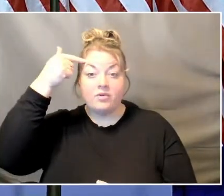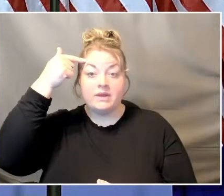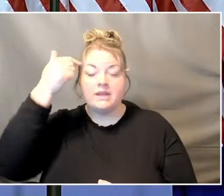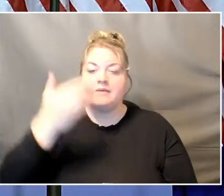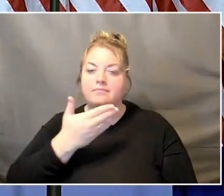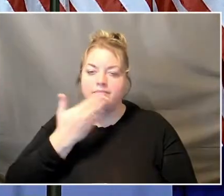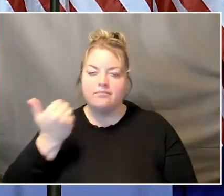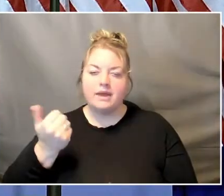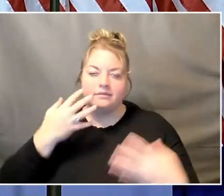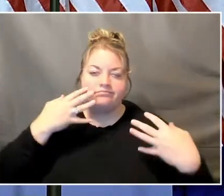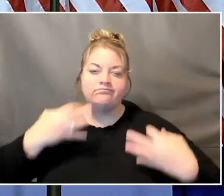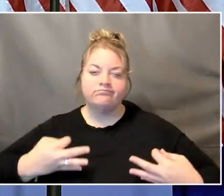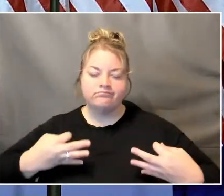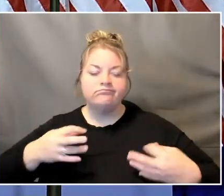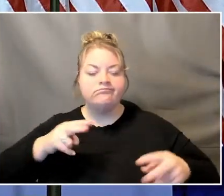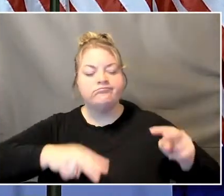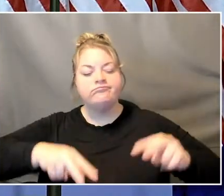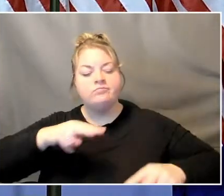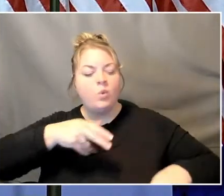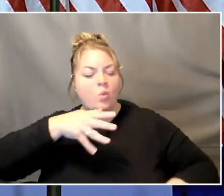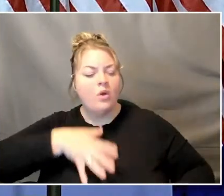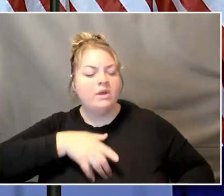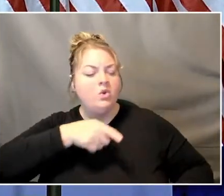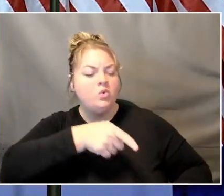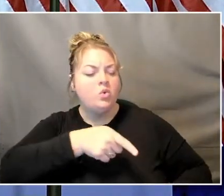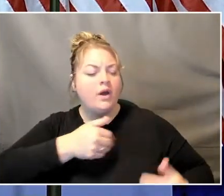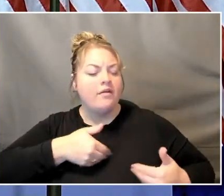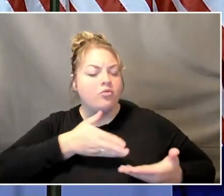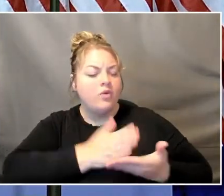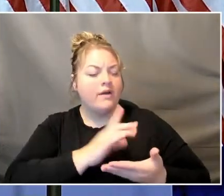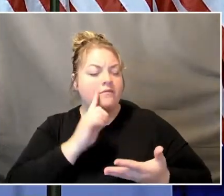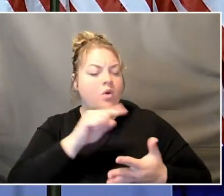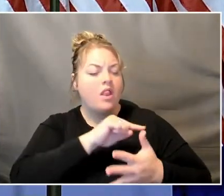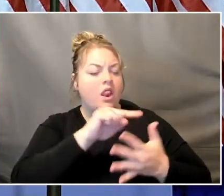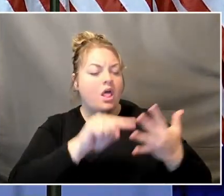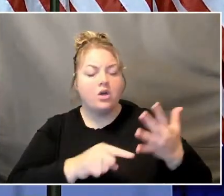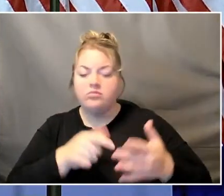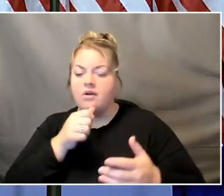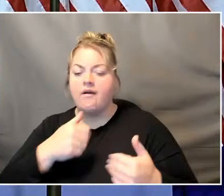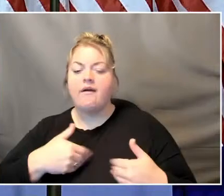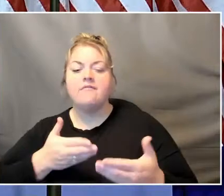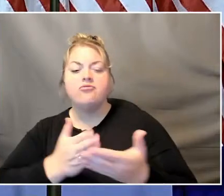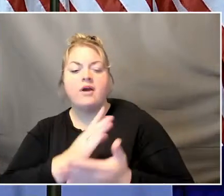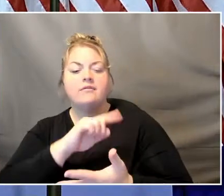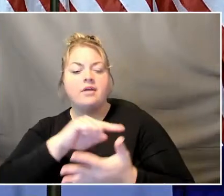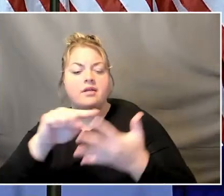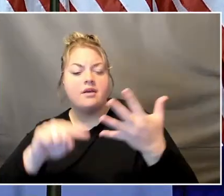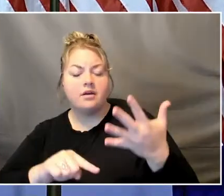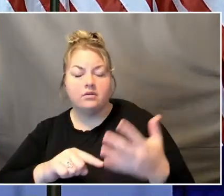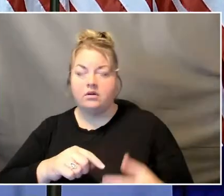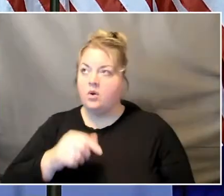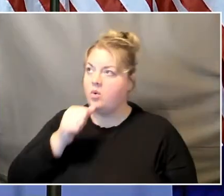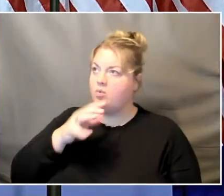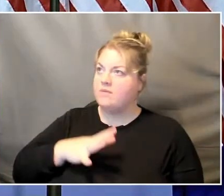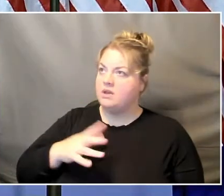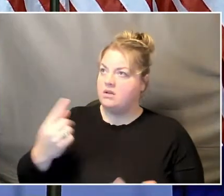position to tell women what's in their best interest than women are to know for